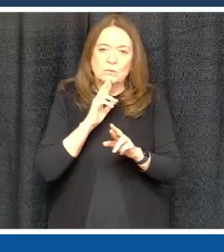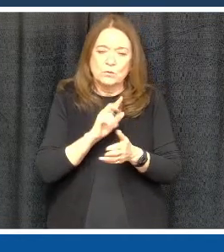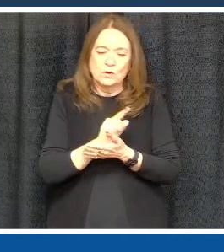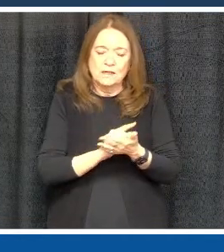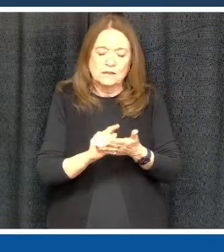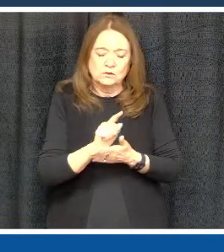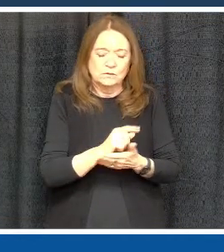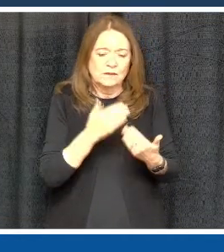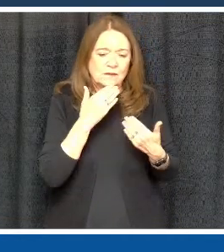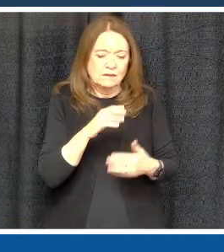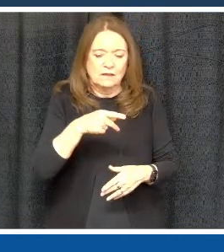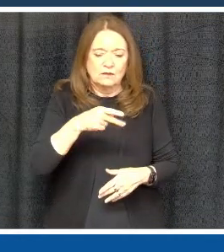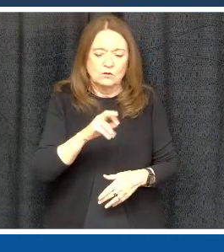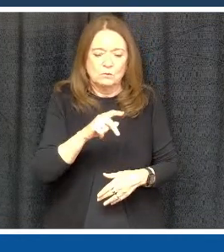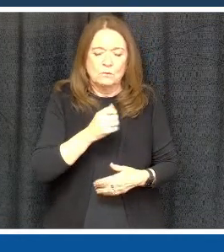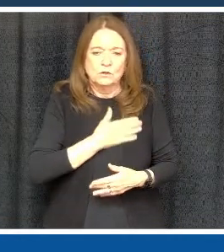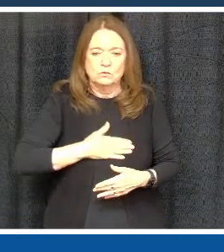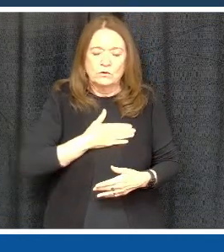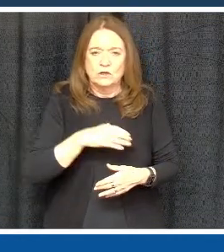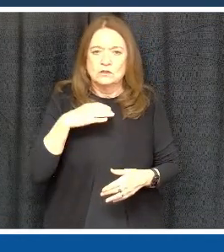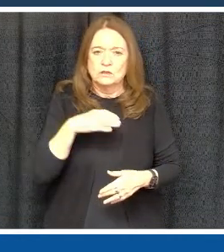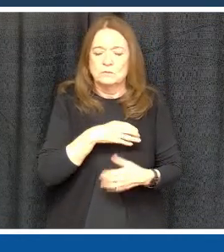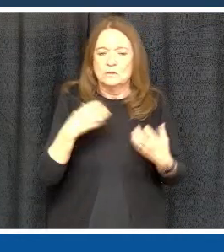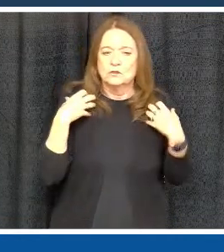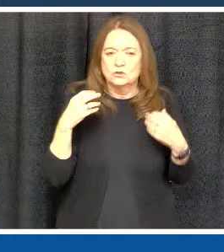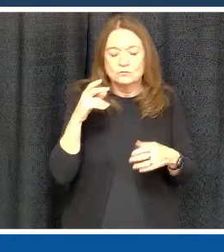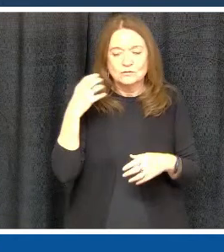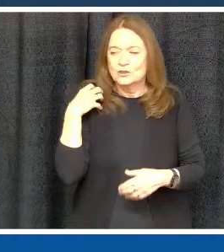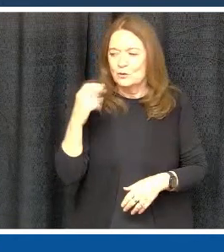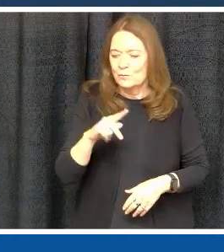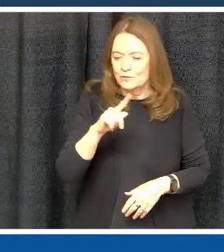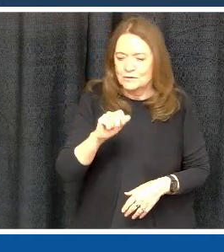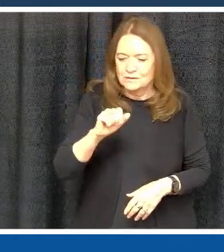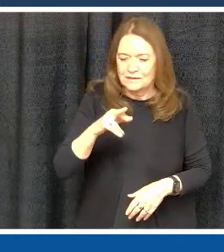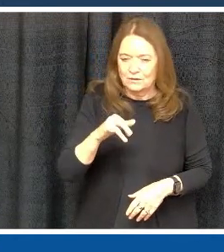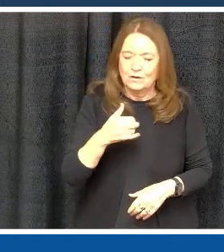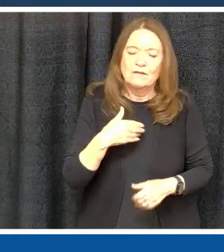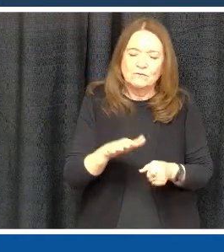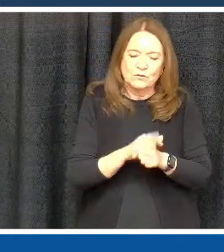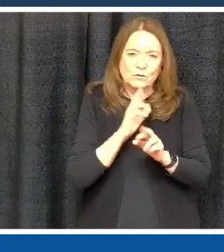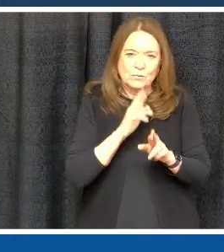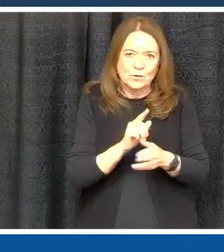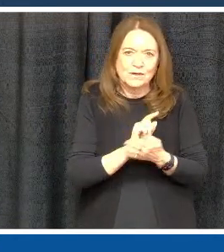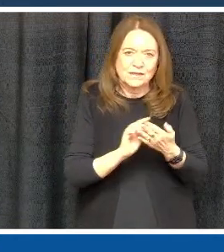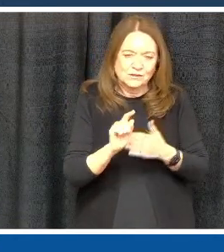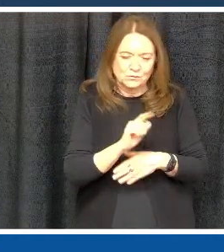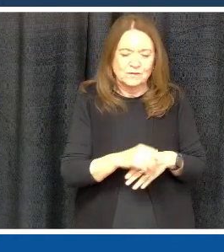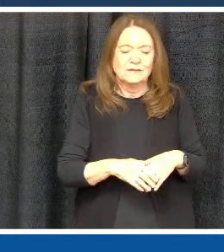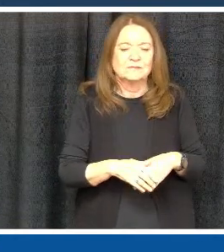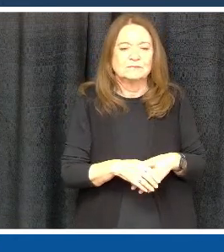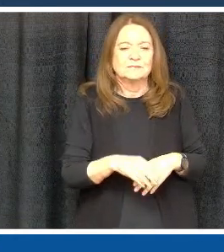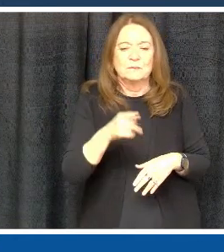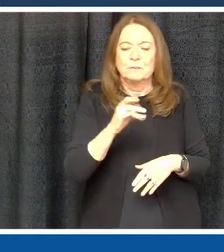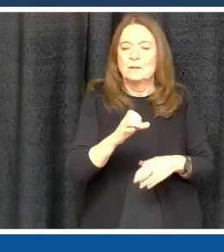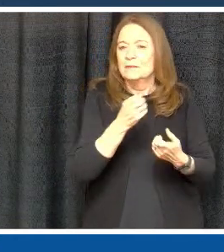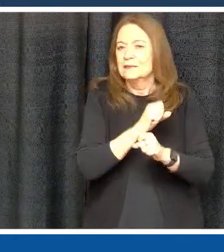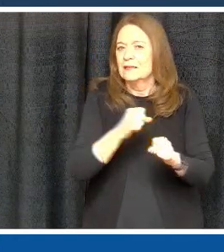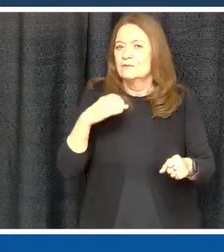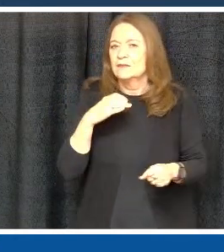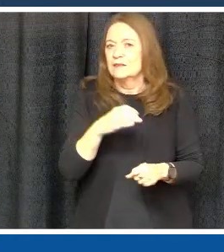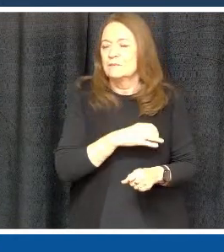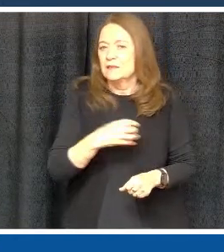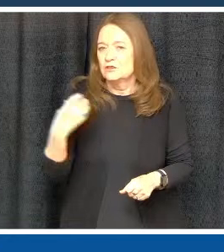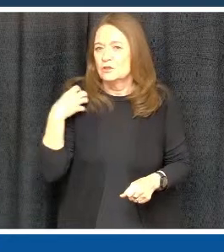week. Thank you. Parks and Recreation Committee, Chairperson Zacharias. Thank you, Mayor. I'll have a full report next week. Thank you. Public Safety Committee,